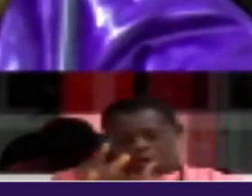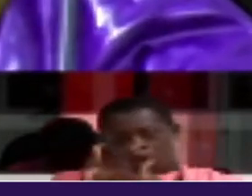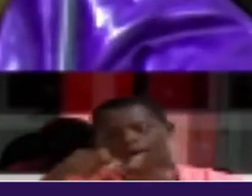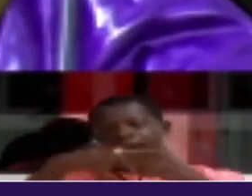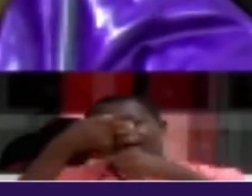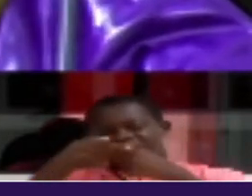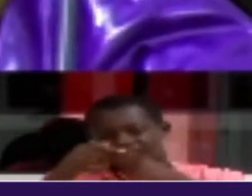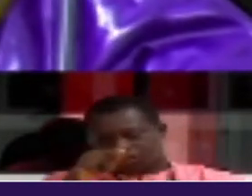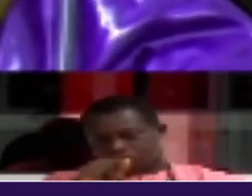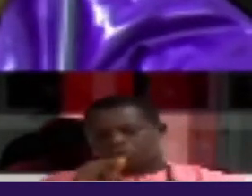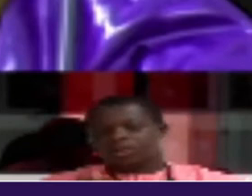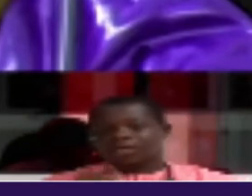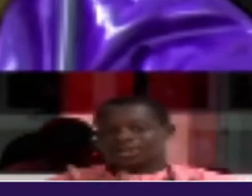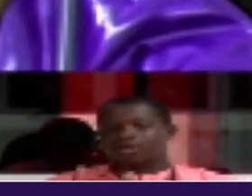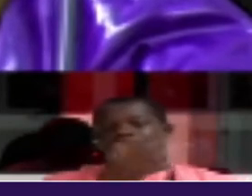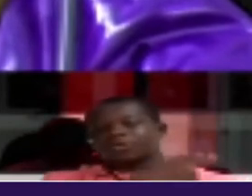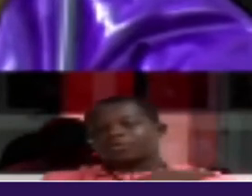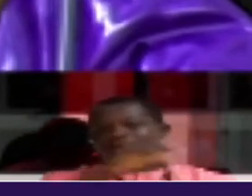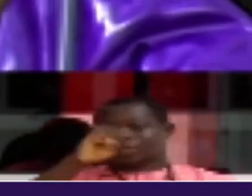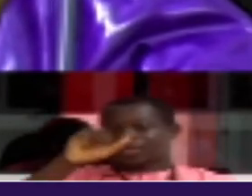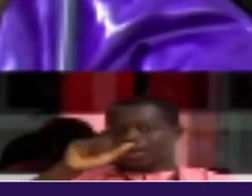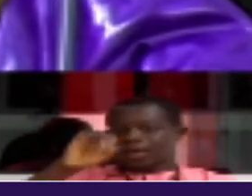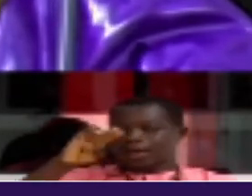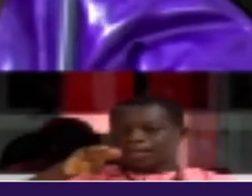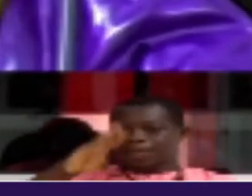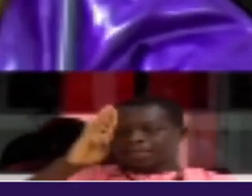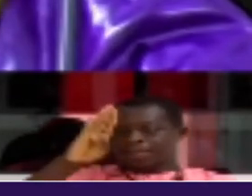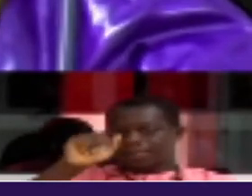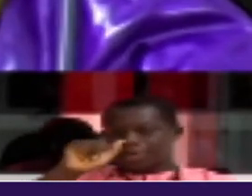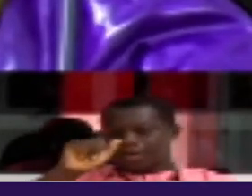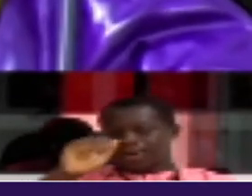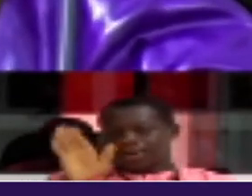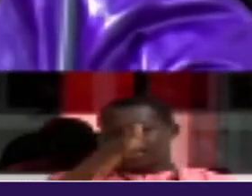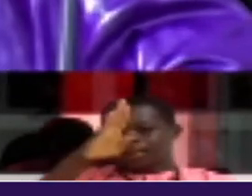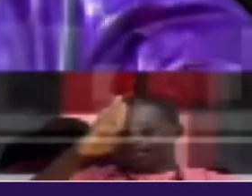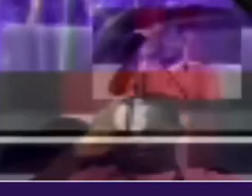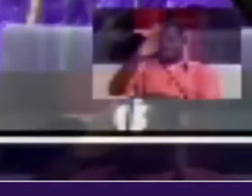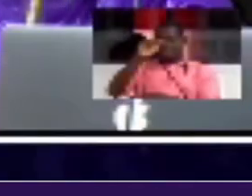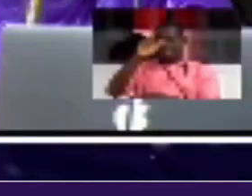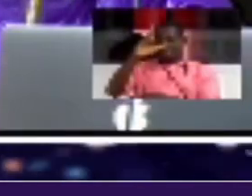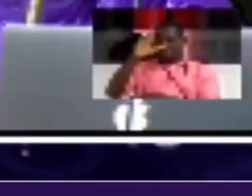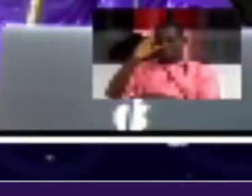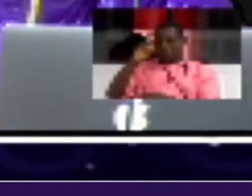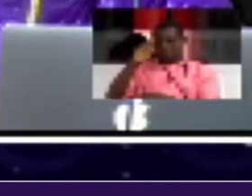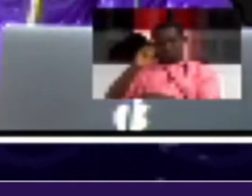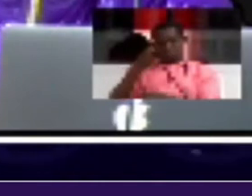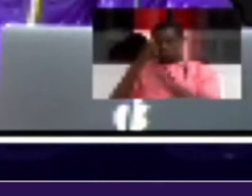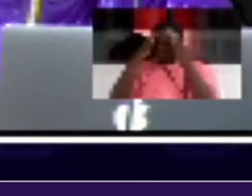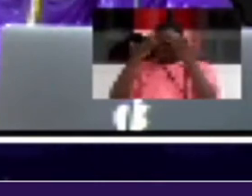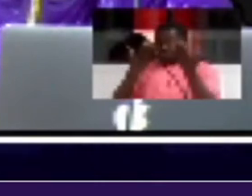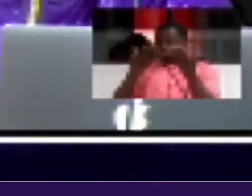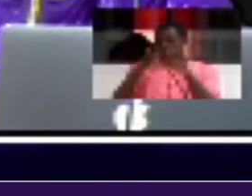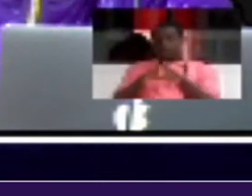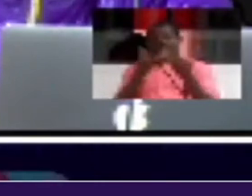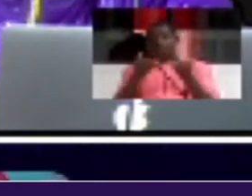Balde? Samba Balde? No, Lieutenant Samba Balde, no. I don't know who is Lieutenant Samba Balde. General Sol Baji?